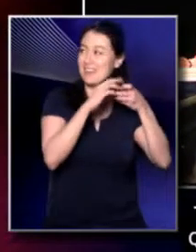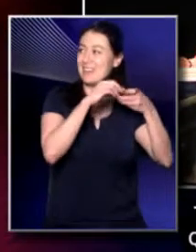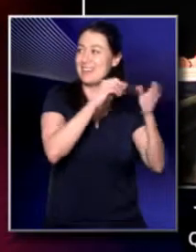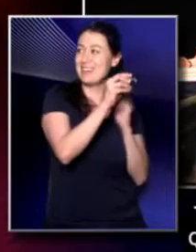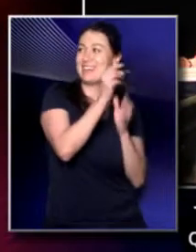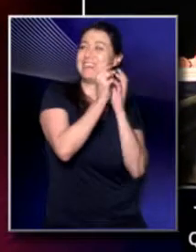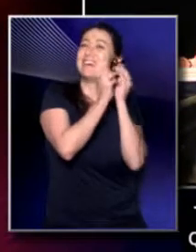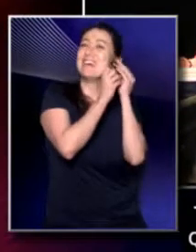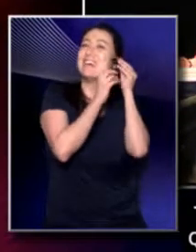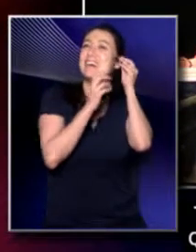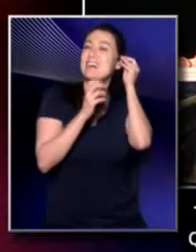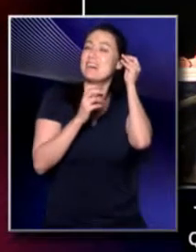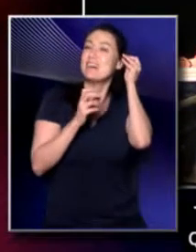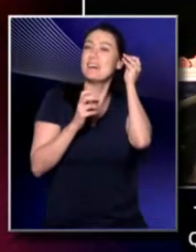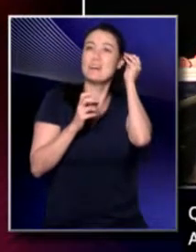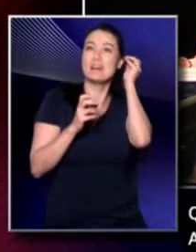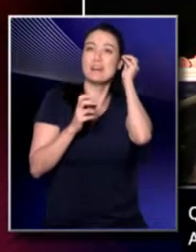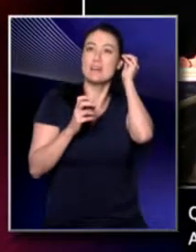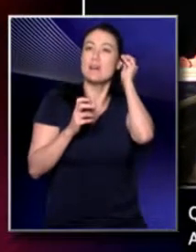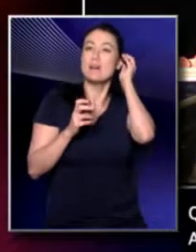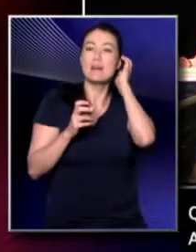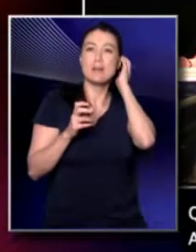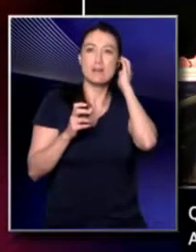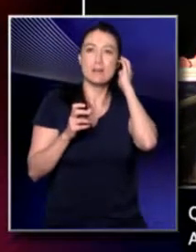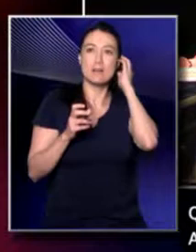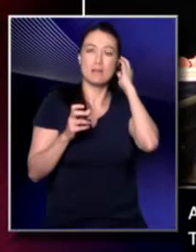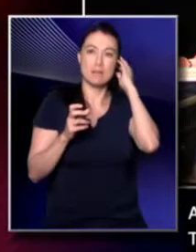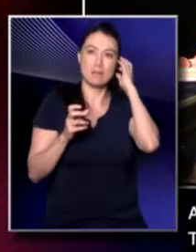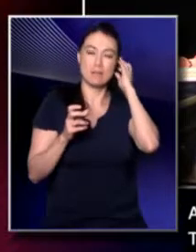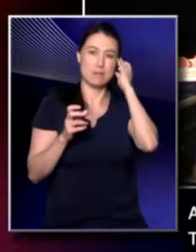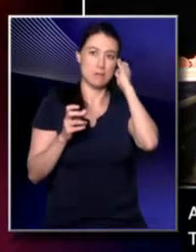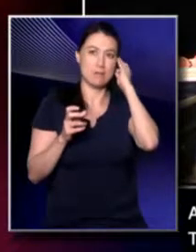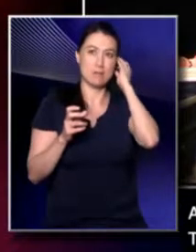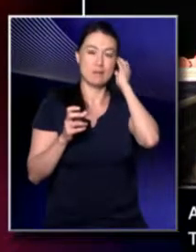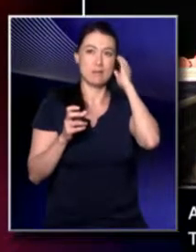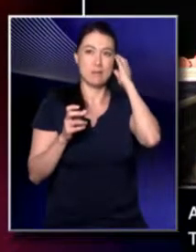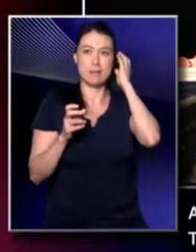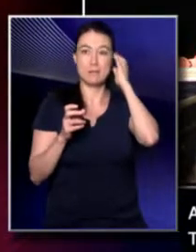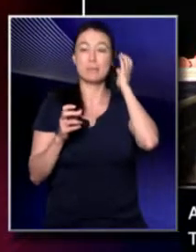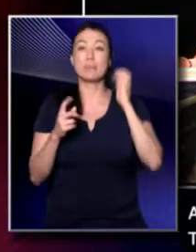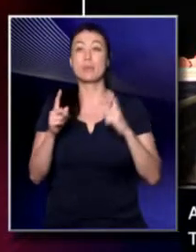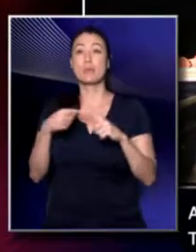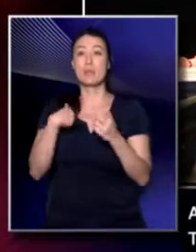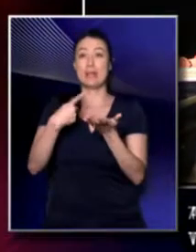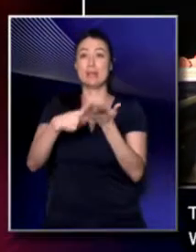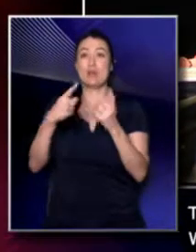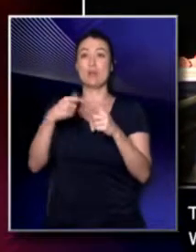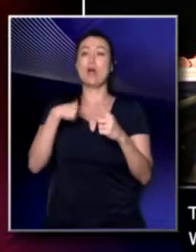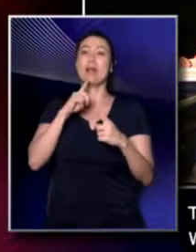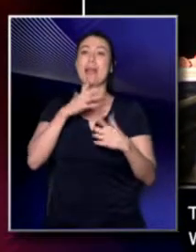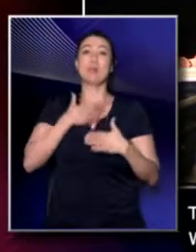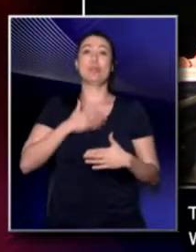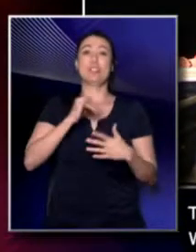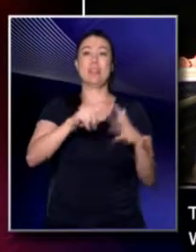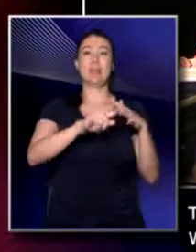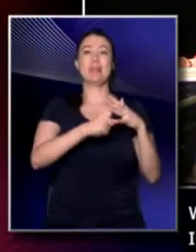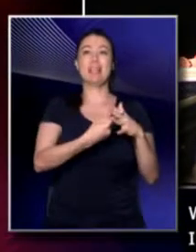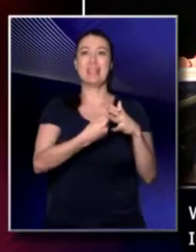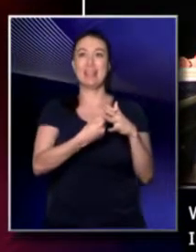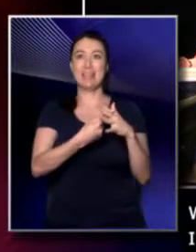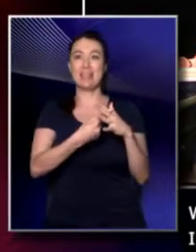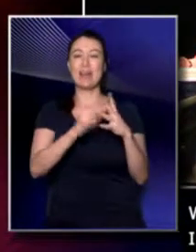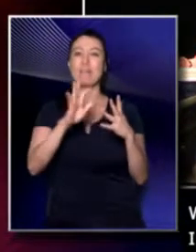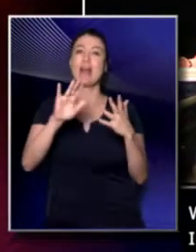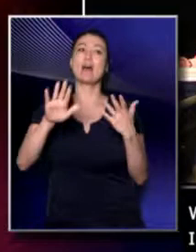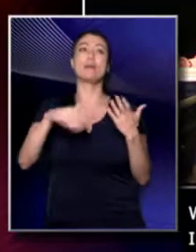any answers. That's the piece, I think, and when we talk about, and I appreciate the beginning of this whole